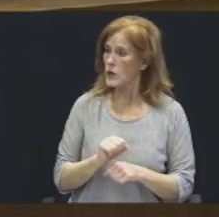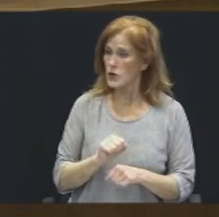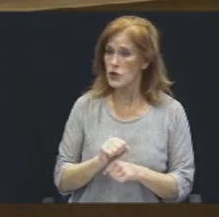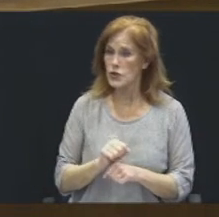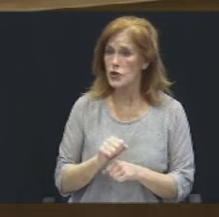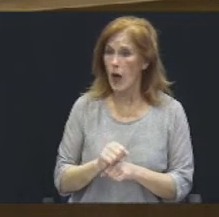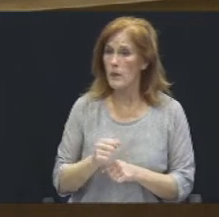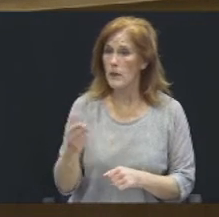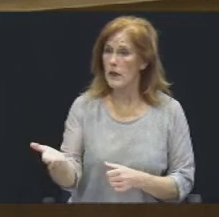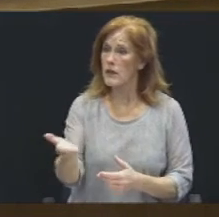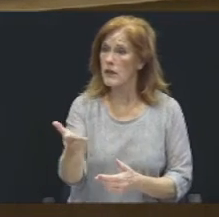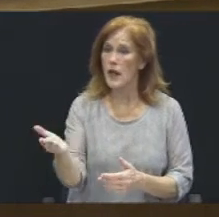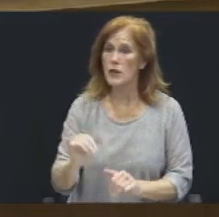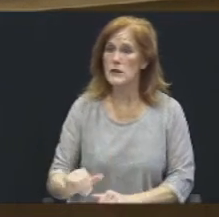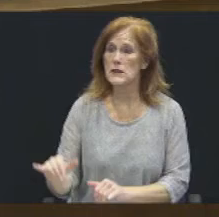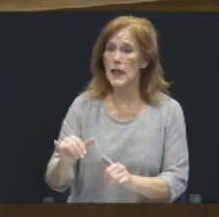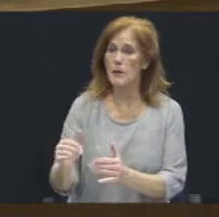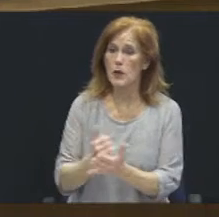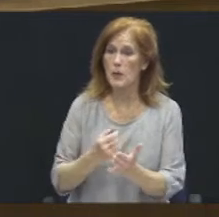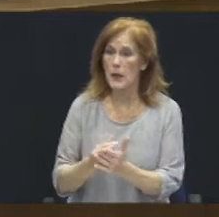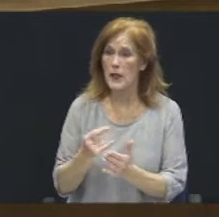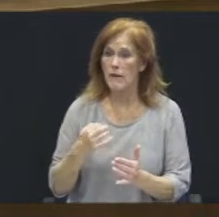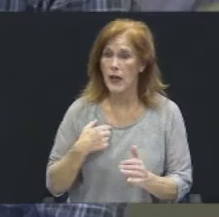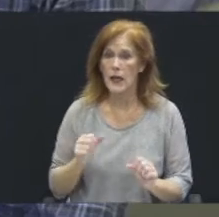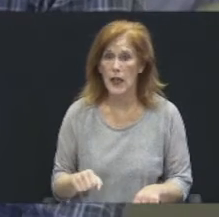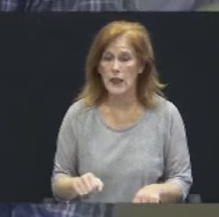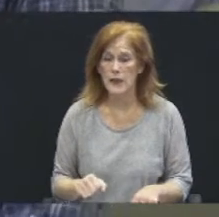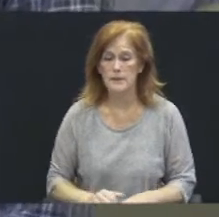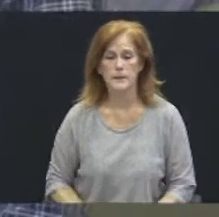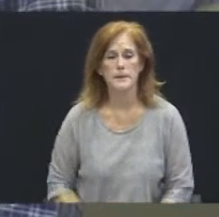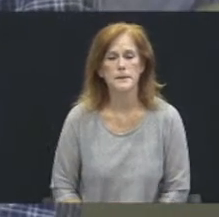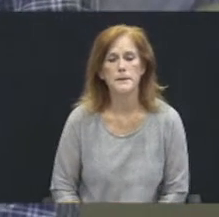work and earn if they can. Right, and